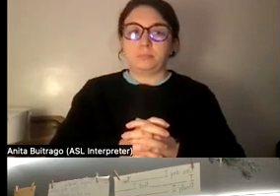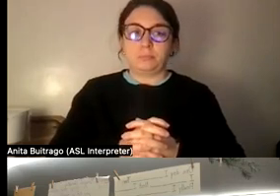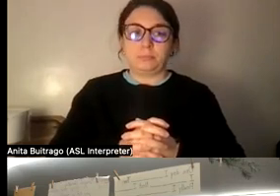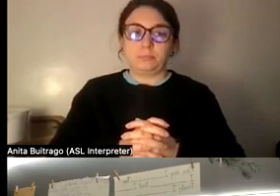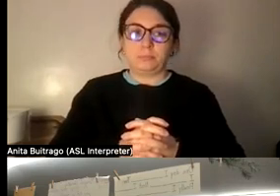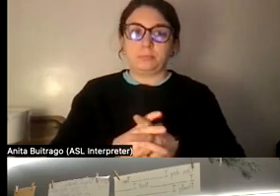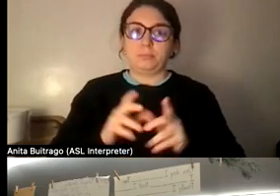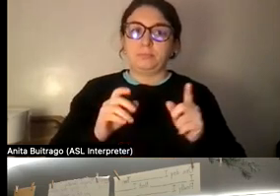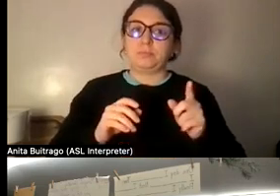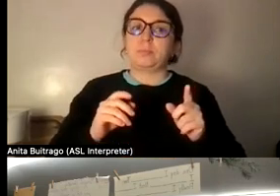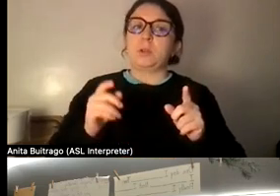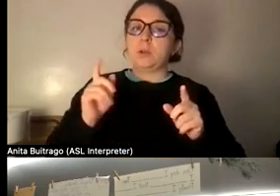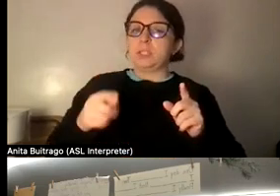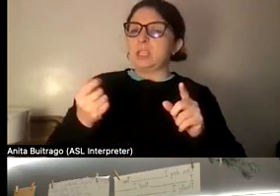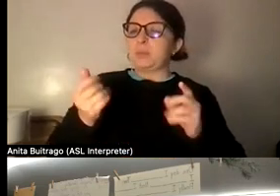the next one? Yeah.